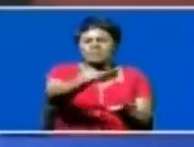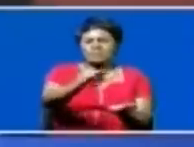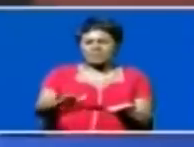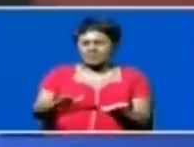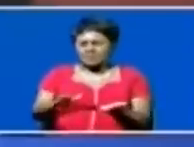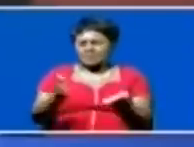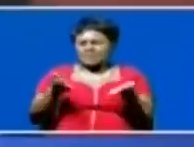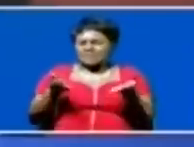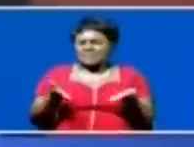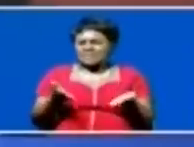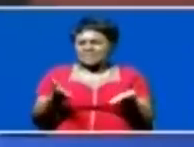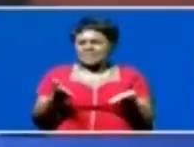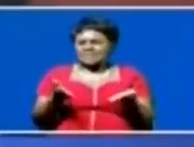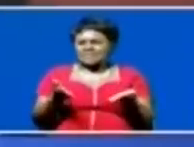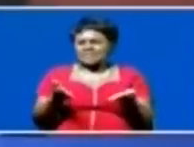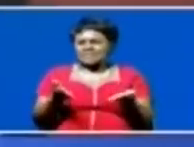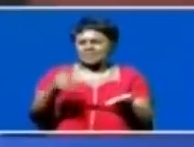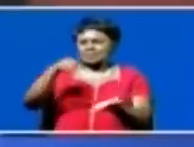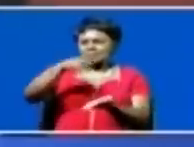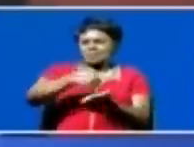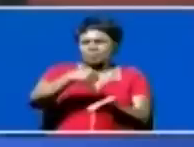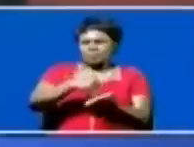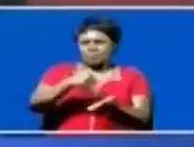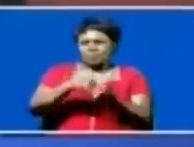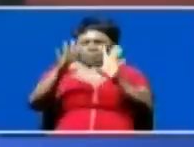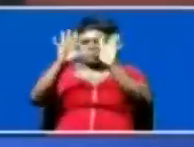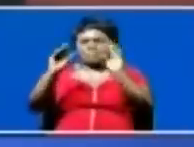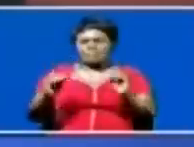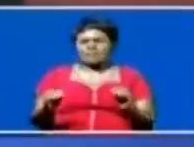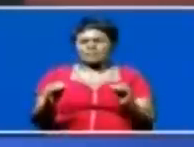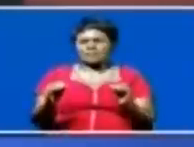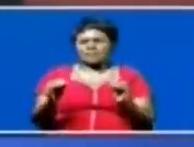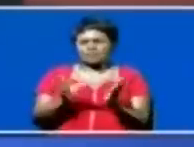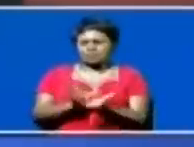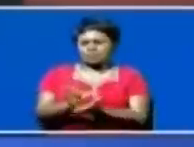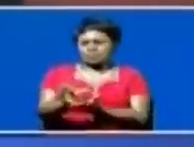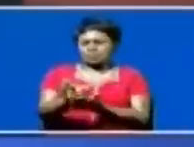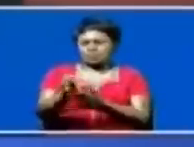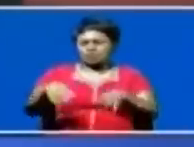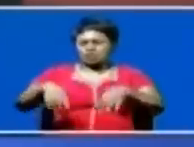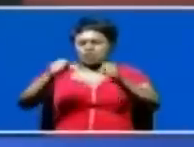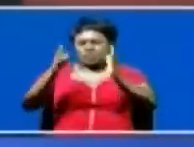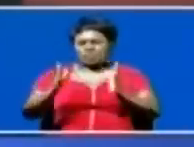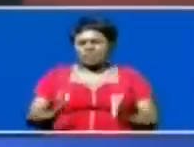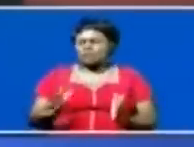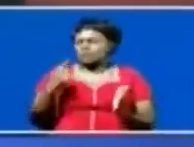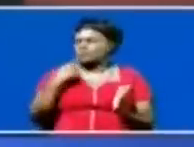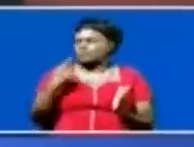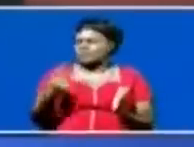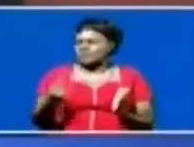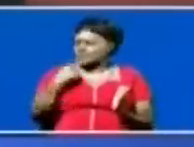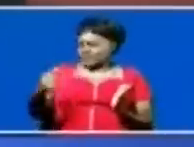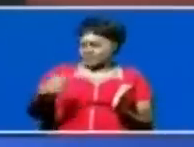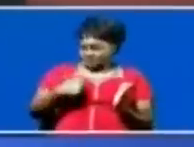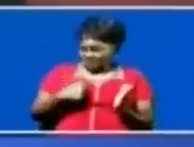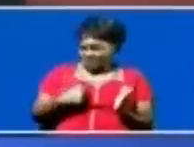This being the import of what the Budget and Appropriations Chair Kimani Ichung'wah has said, and he has told